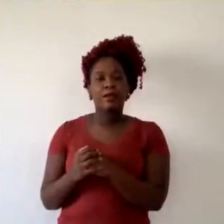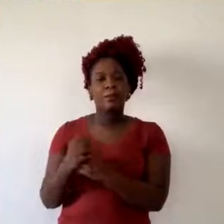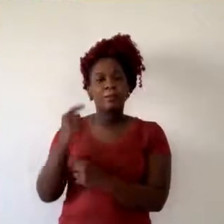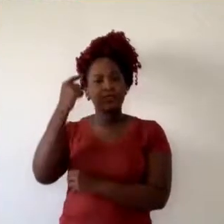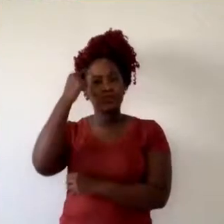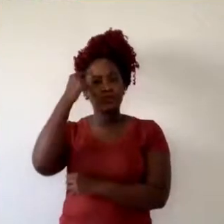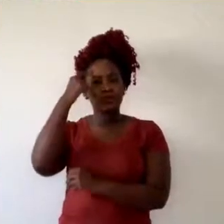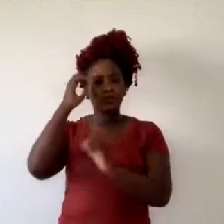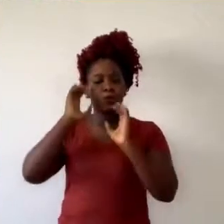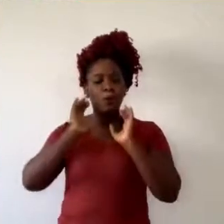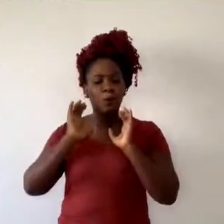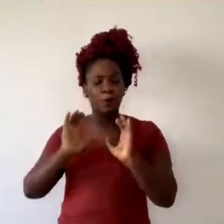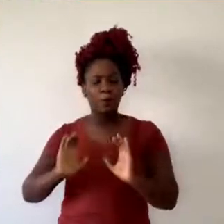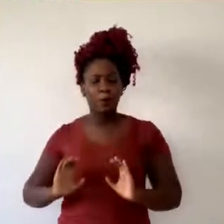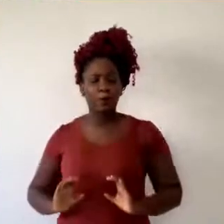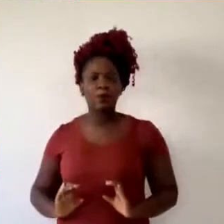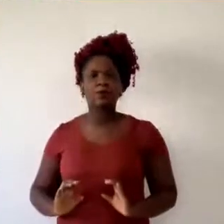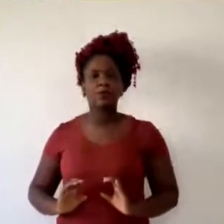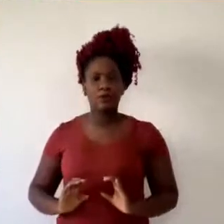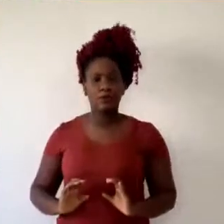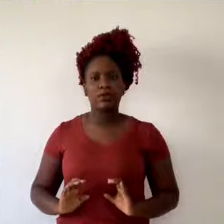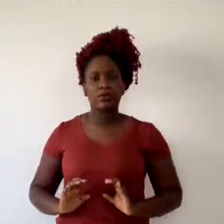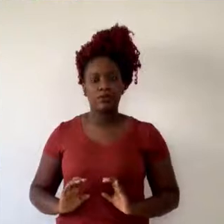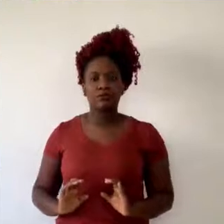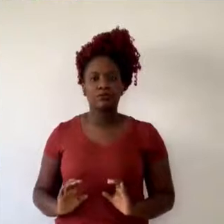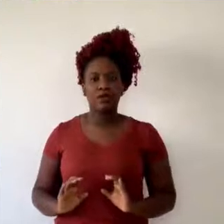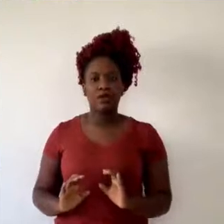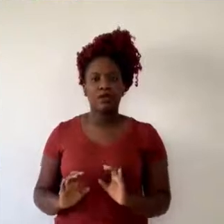and considering that the behaviors,